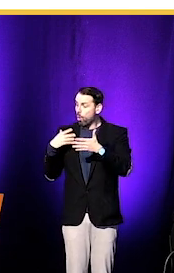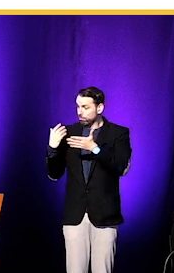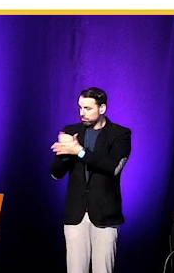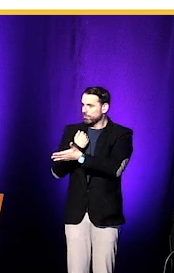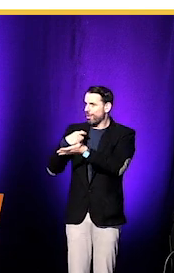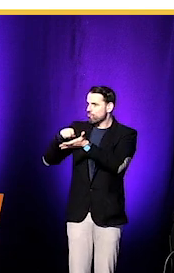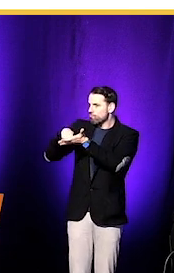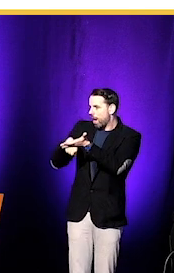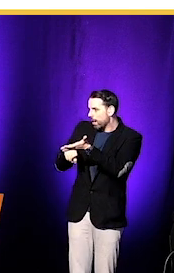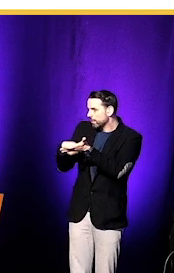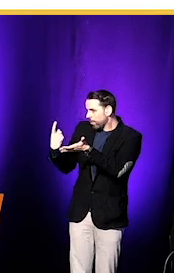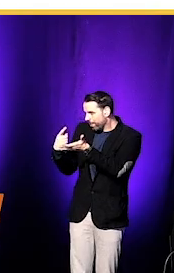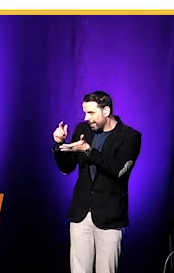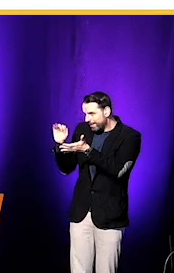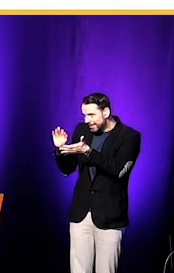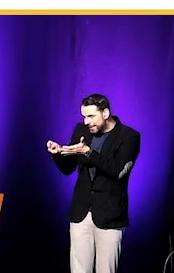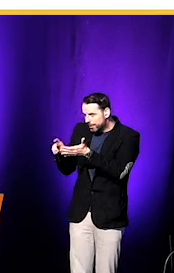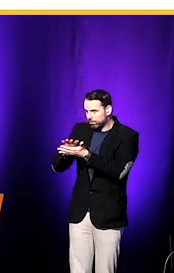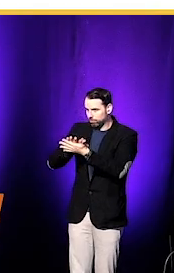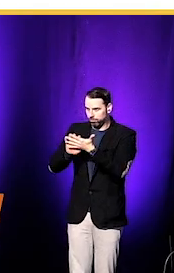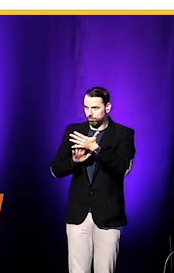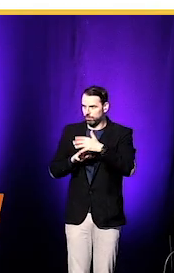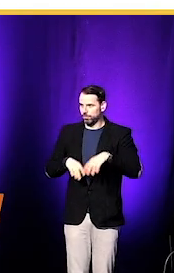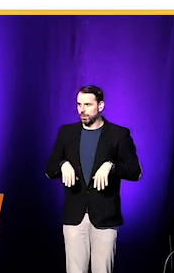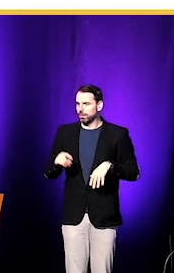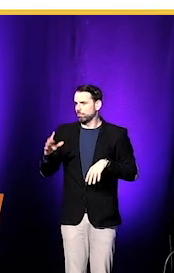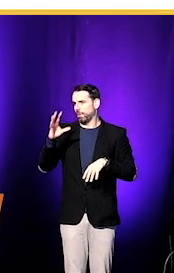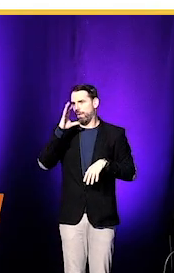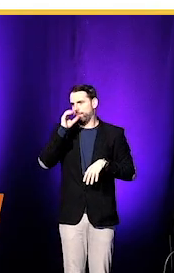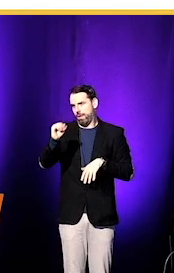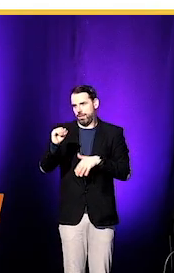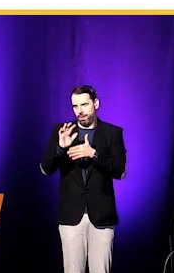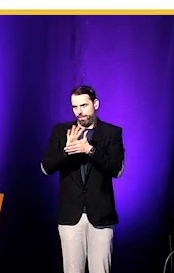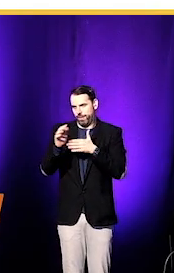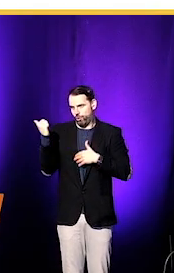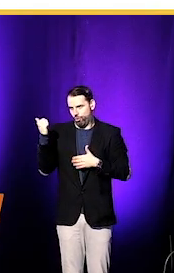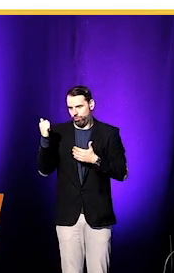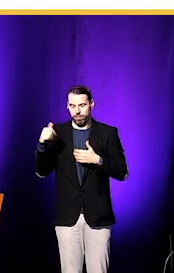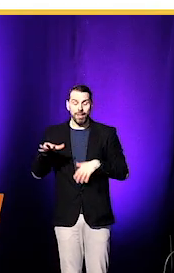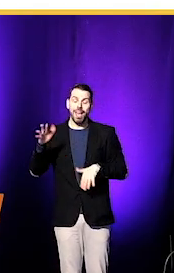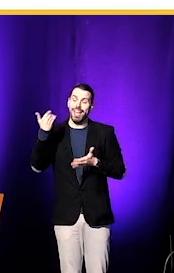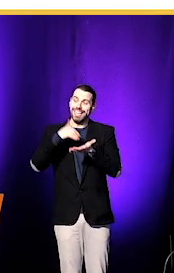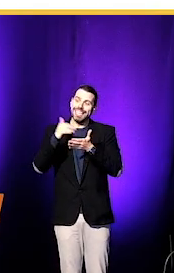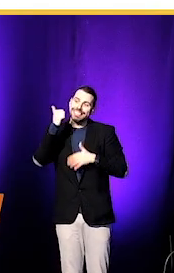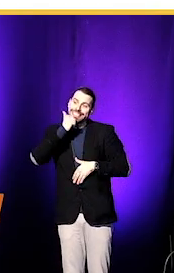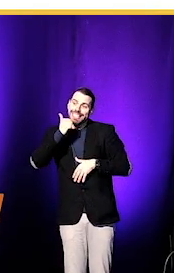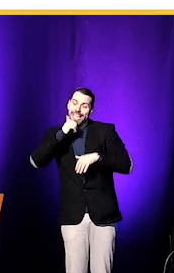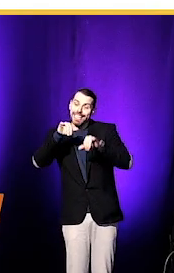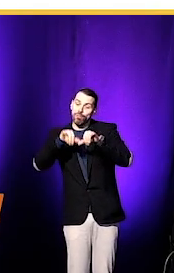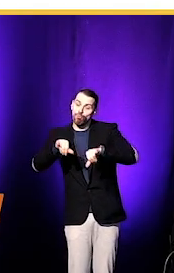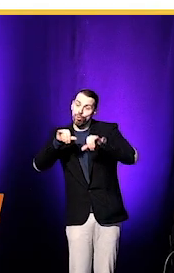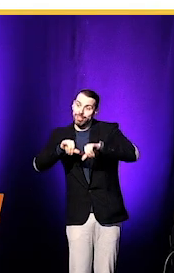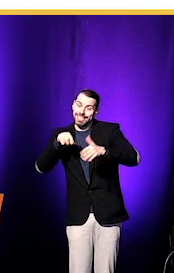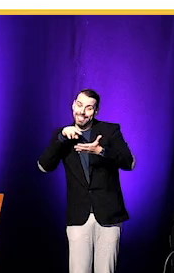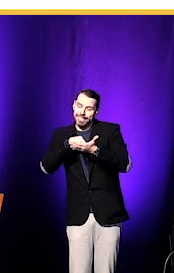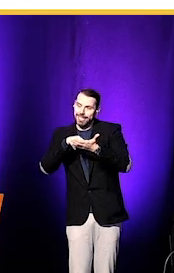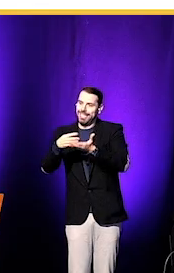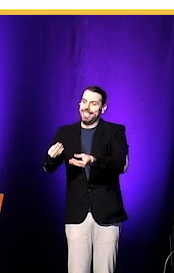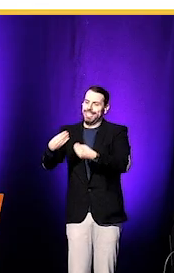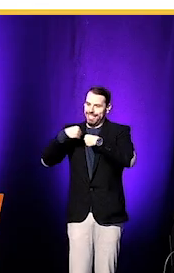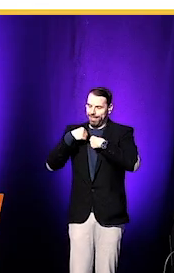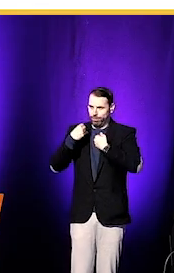too. These were fascinating videos. While these daily routines and family repertoires provided important